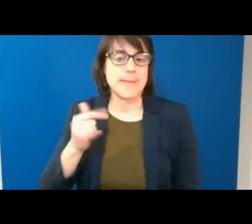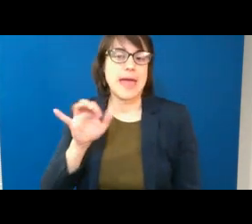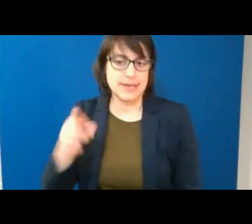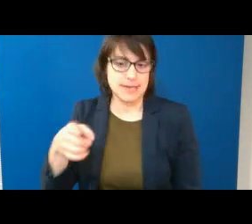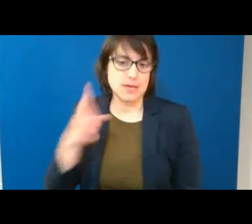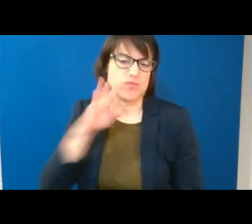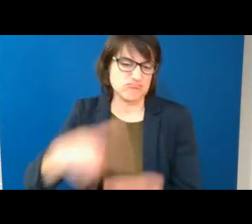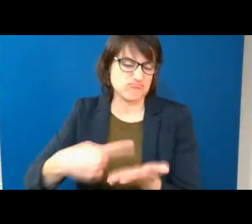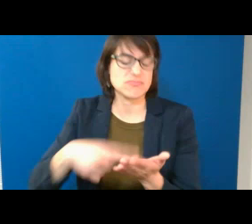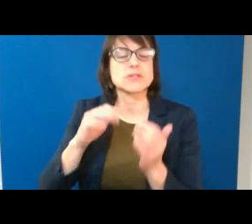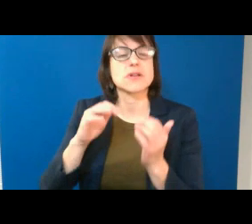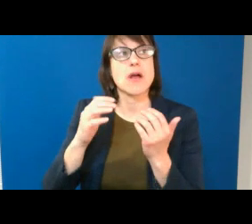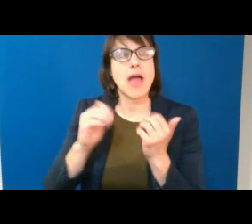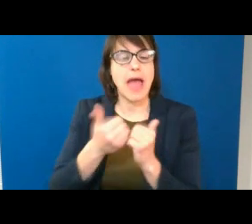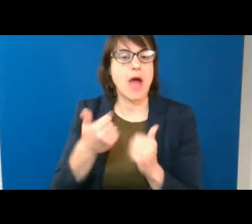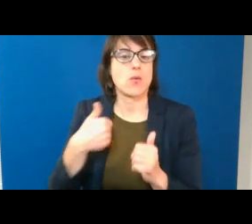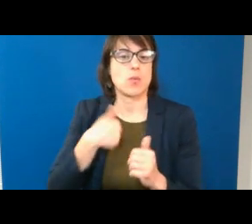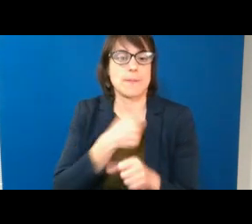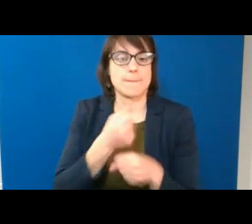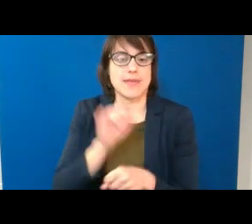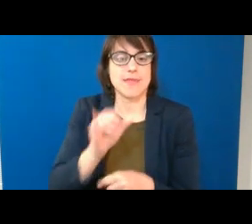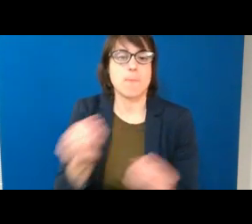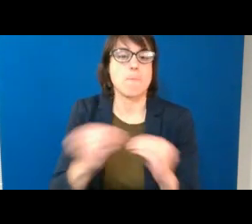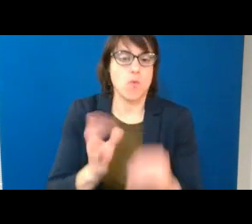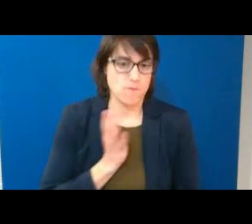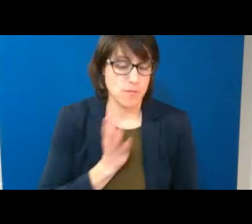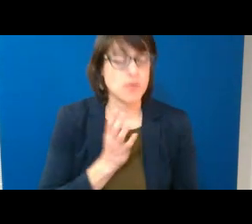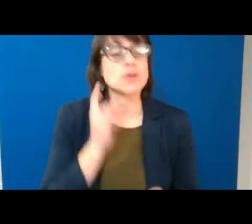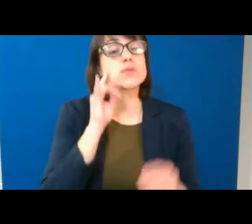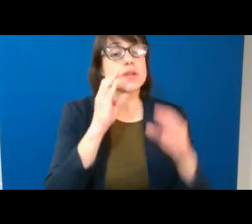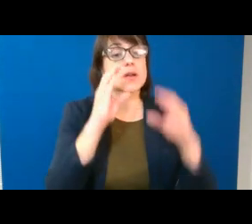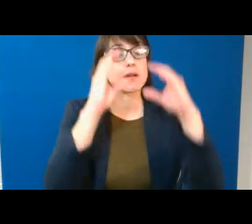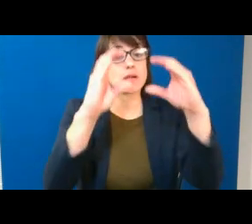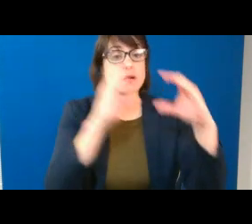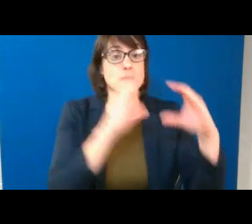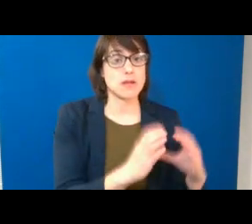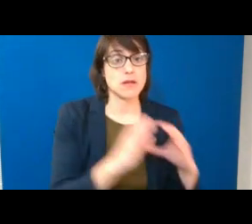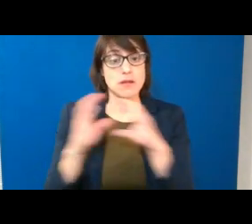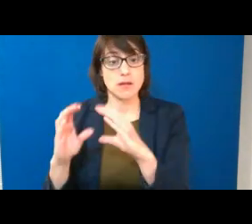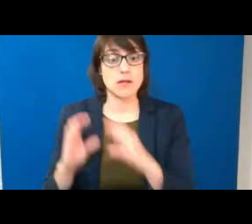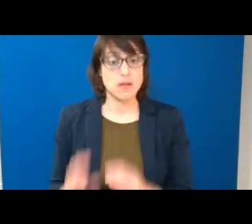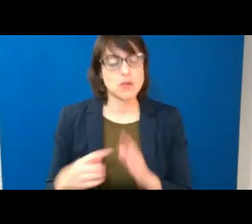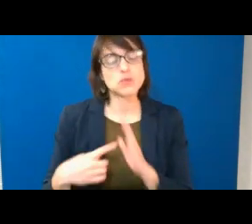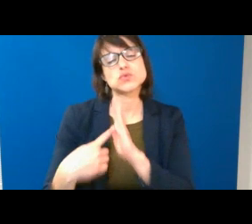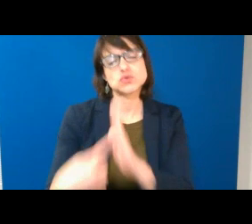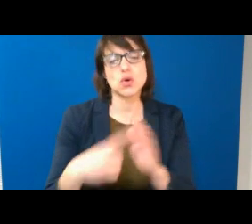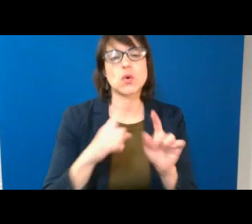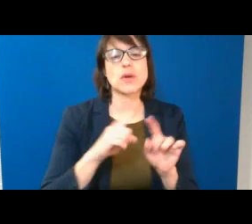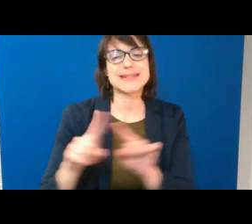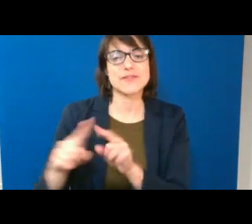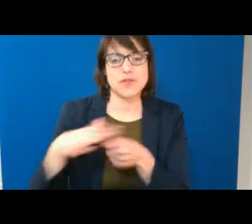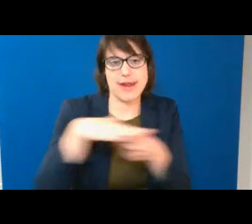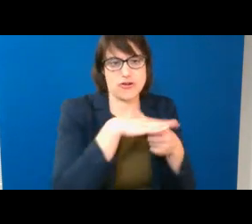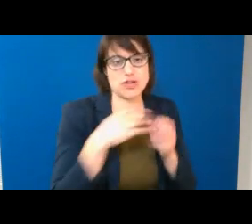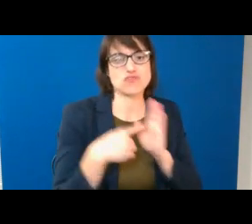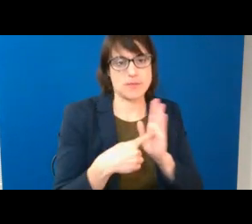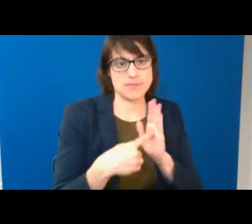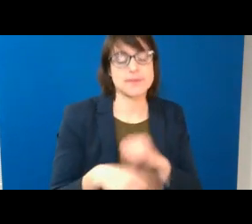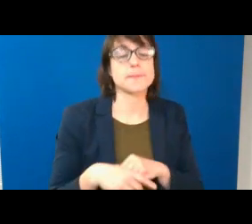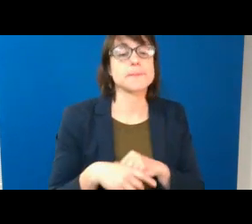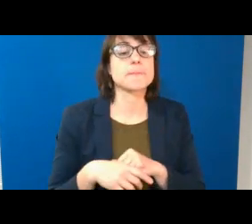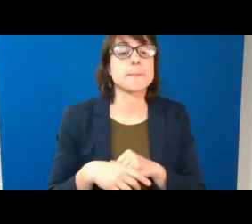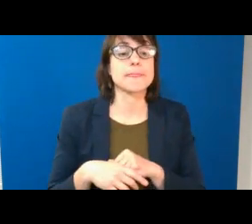different clusters represent the makeup of the different members and the areas that they represent. So you can see that currently there are already